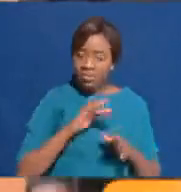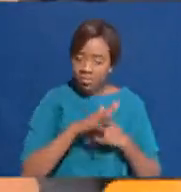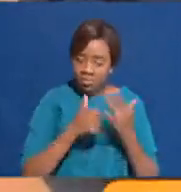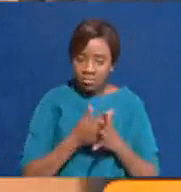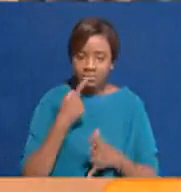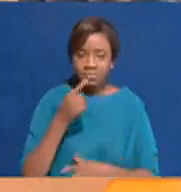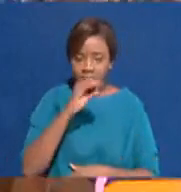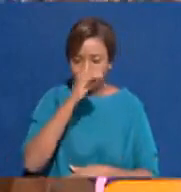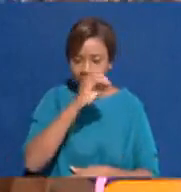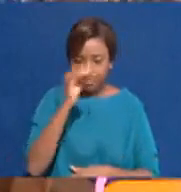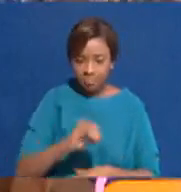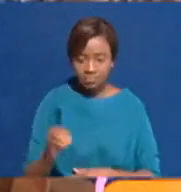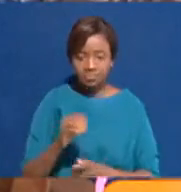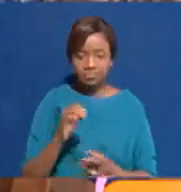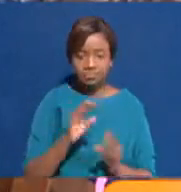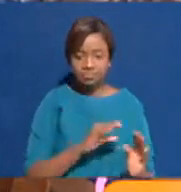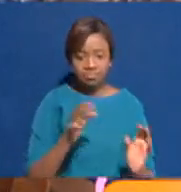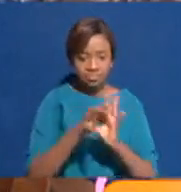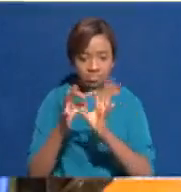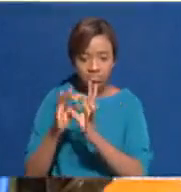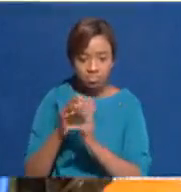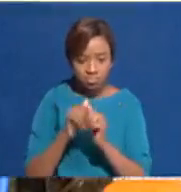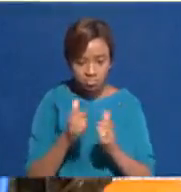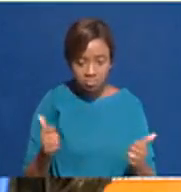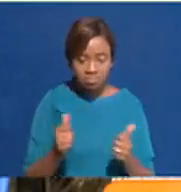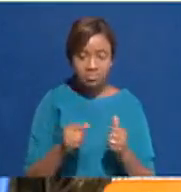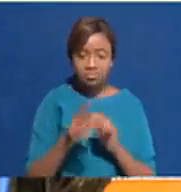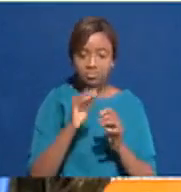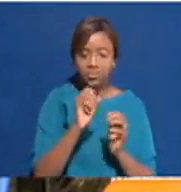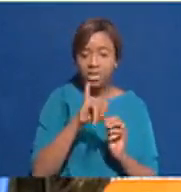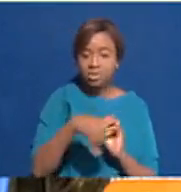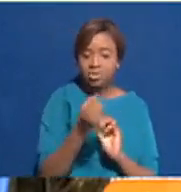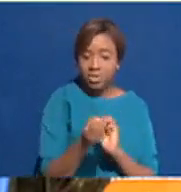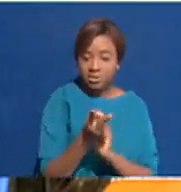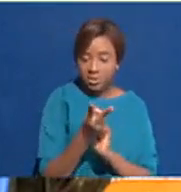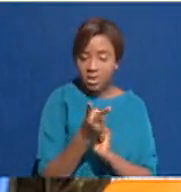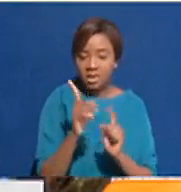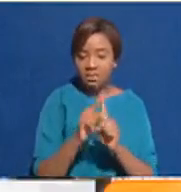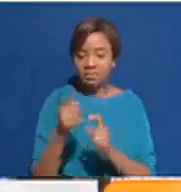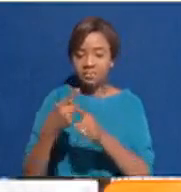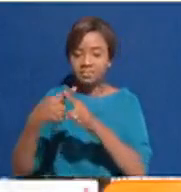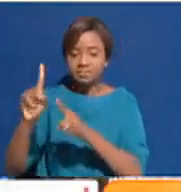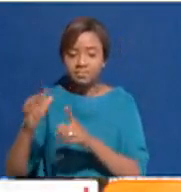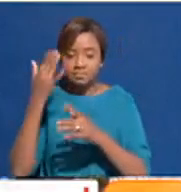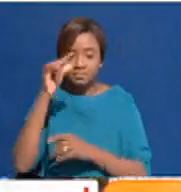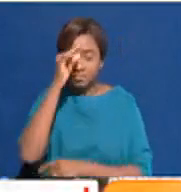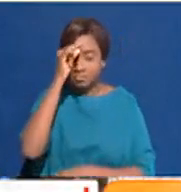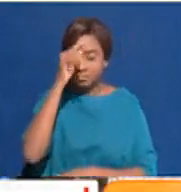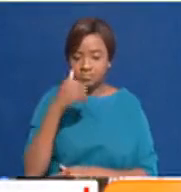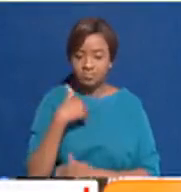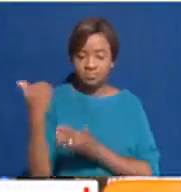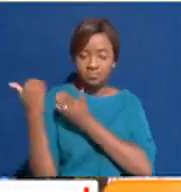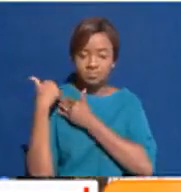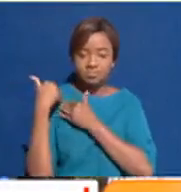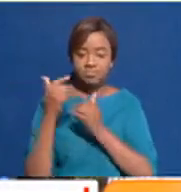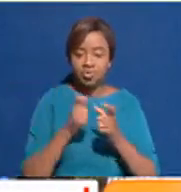is achieved in both junior secondary and form one. The government is the custodian of public affairs